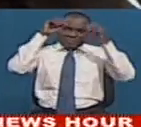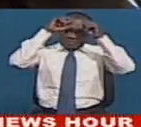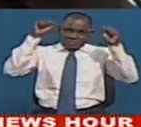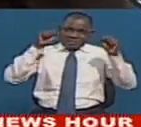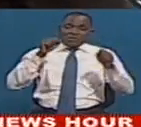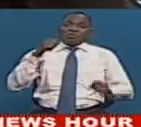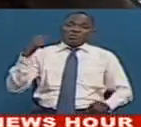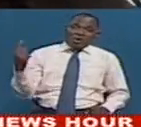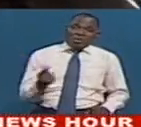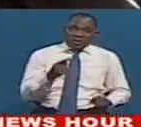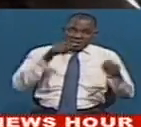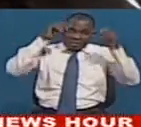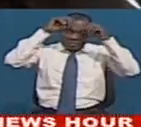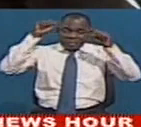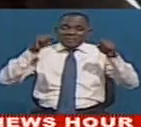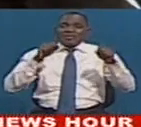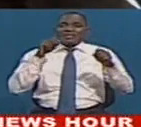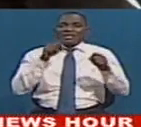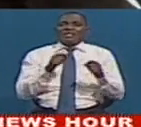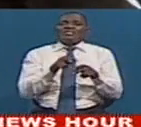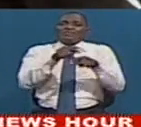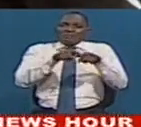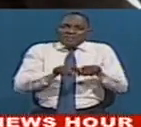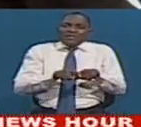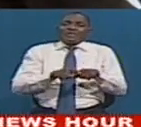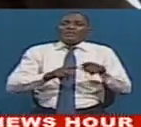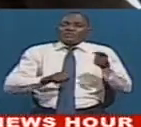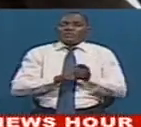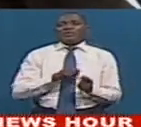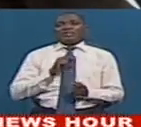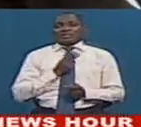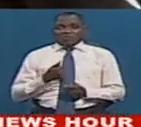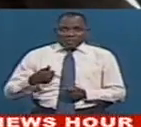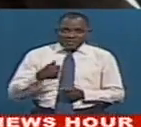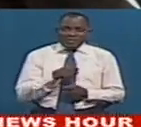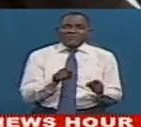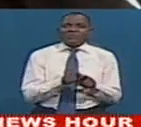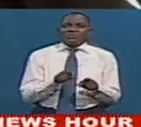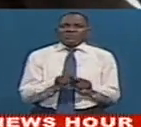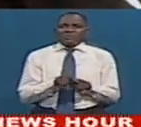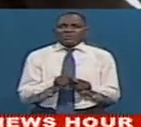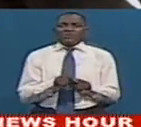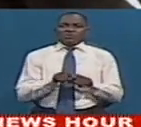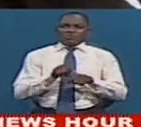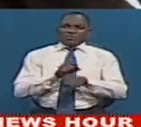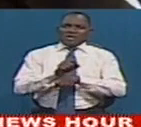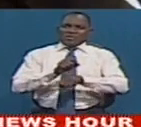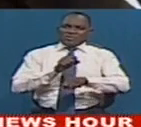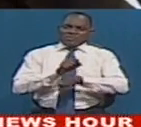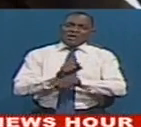You can always count on our support, and we will also get